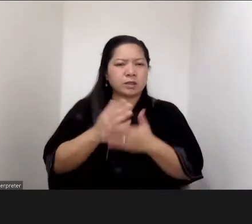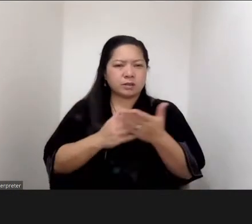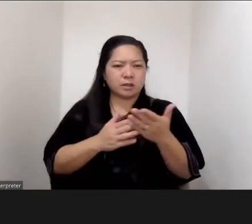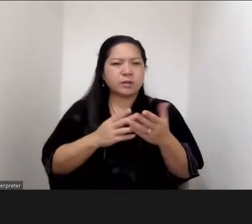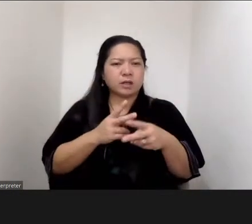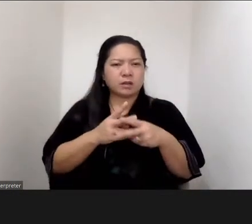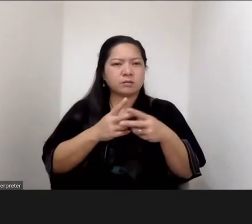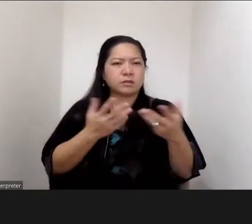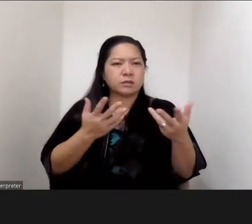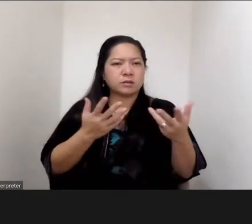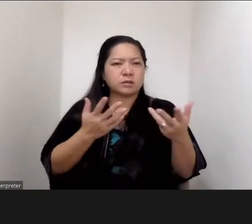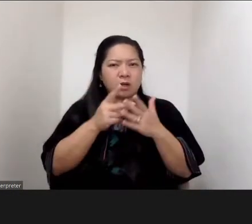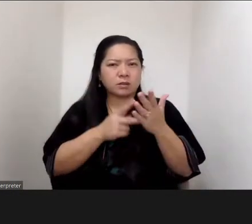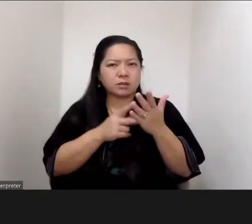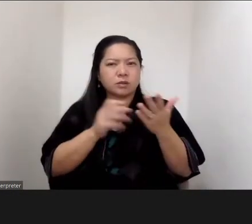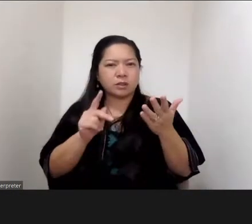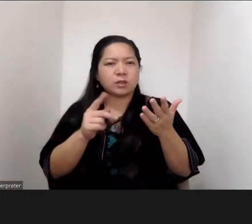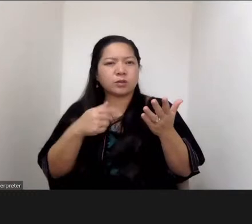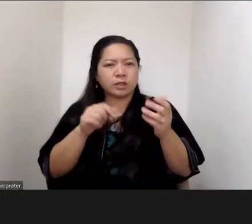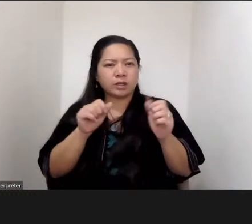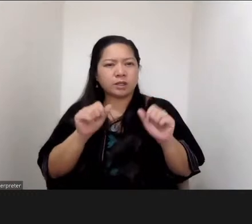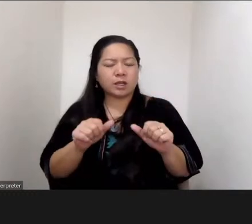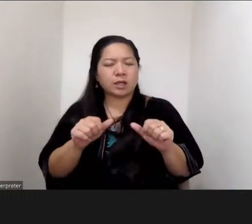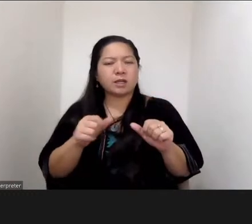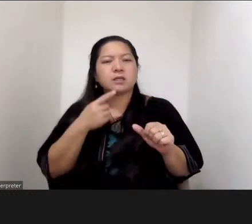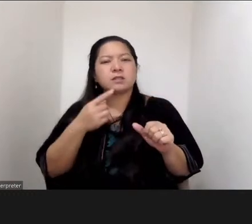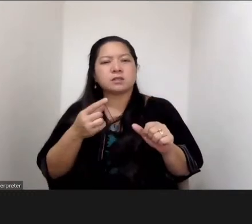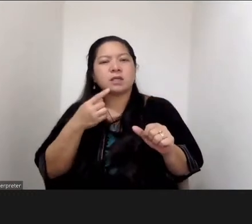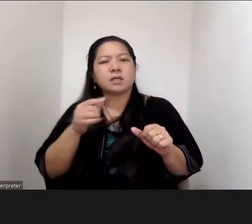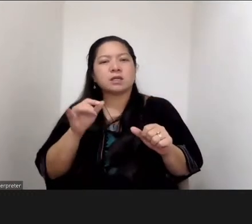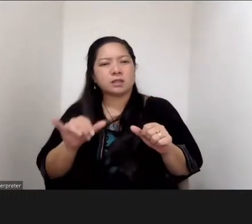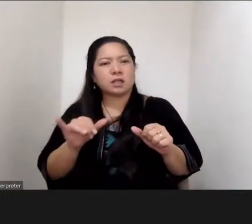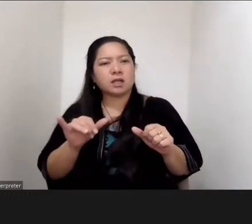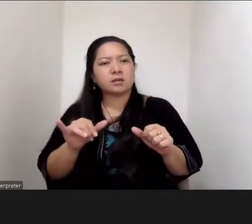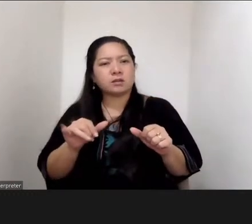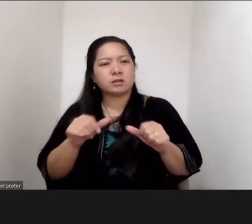Some policies that we can say is permanent.